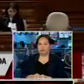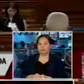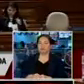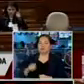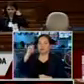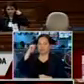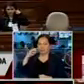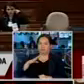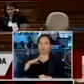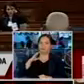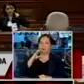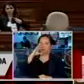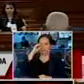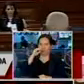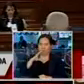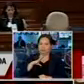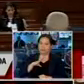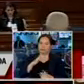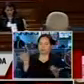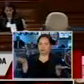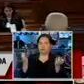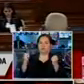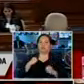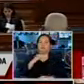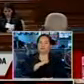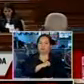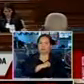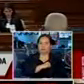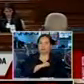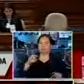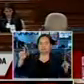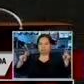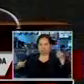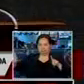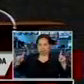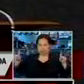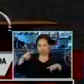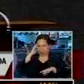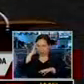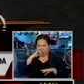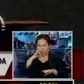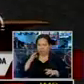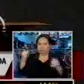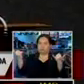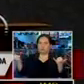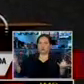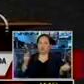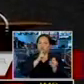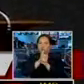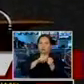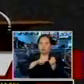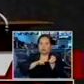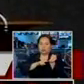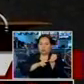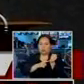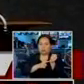Ladies and gentlemen of the Senate, my countrymen, today we begin